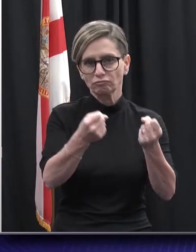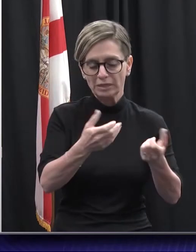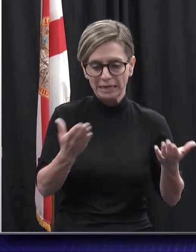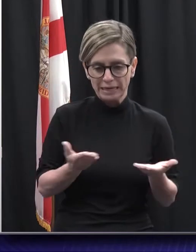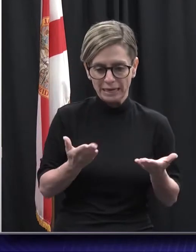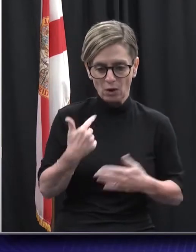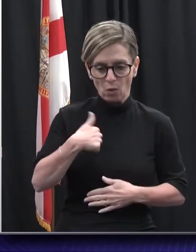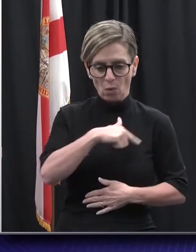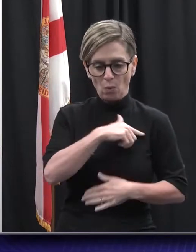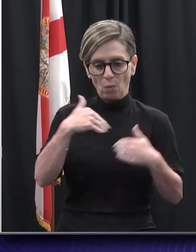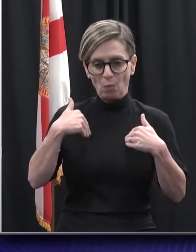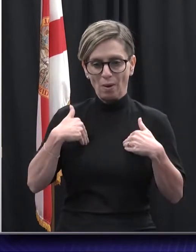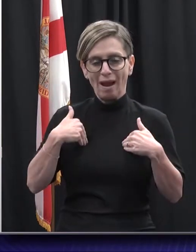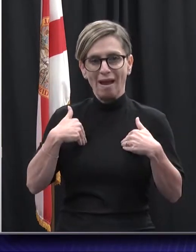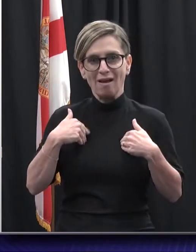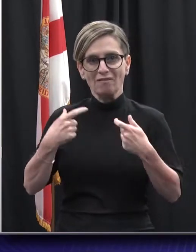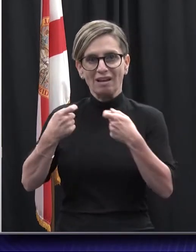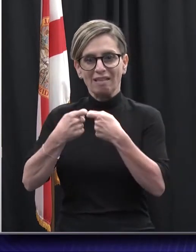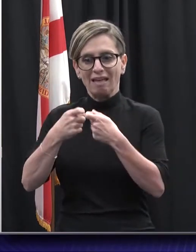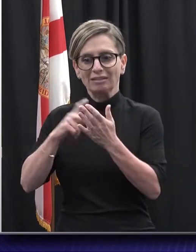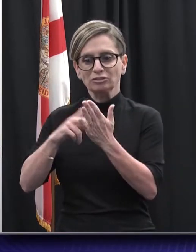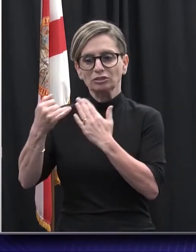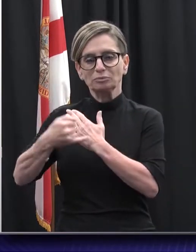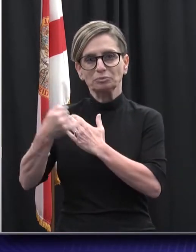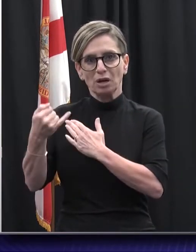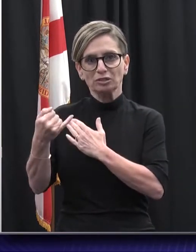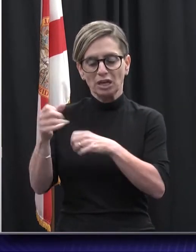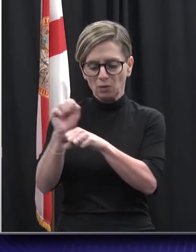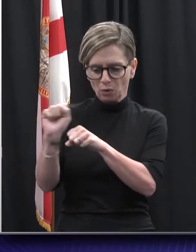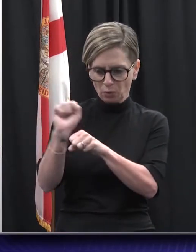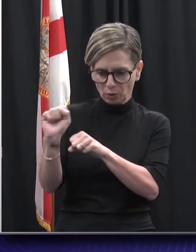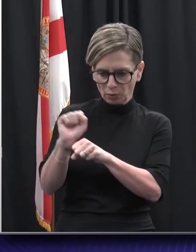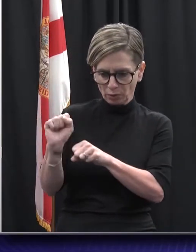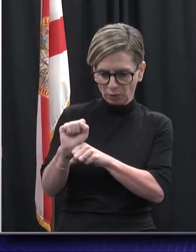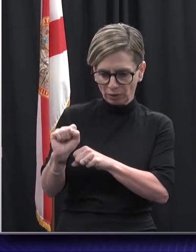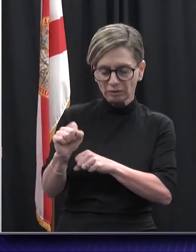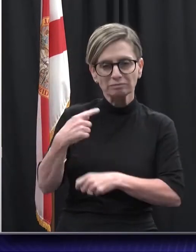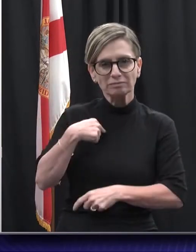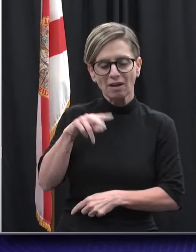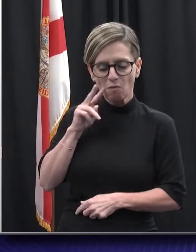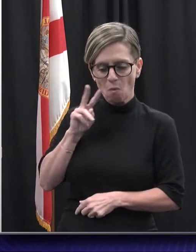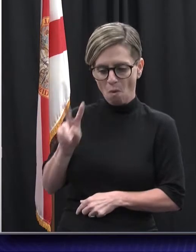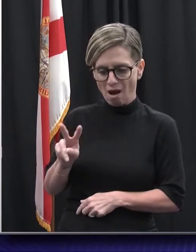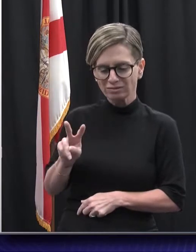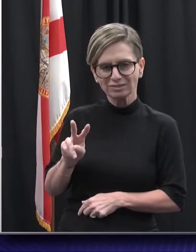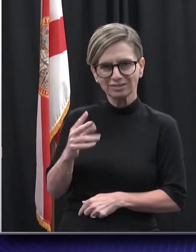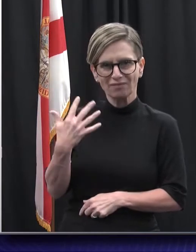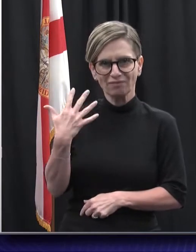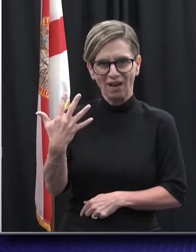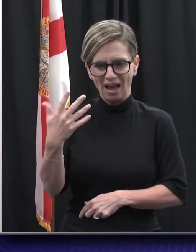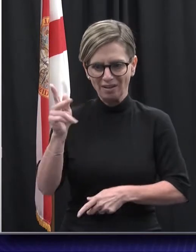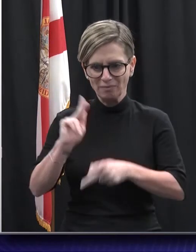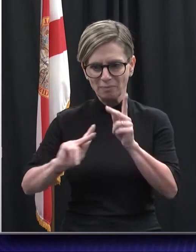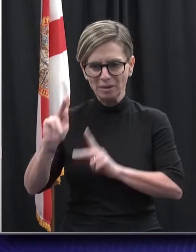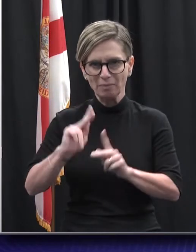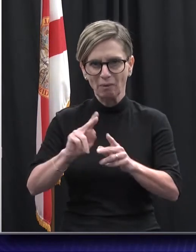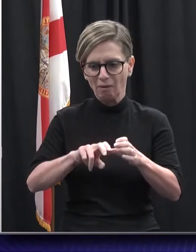utility project that's underway. I watched 5 individuals get out of a truck and then go to their job